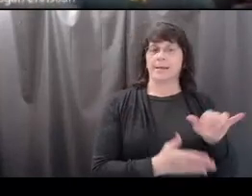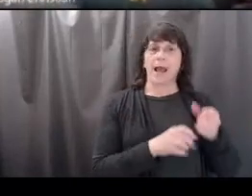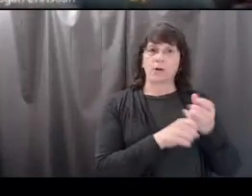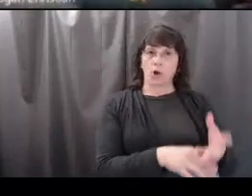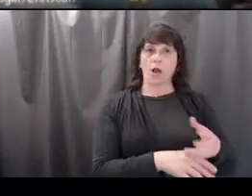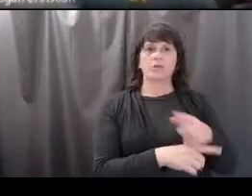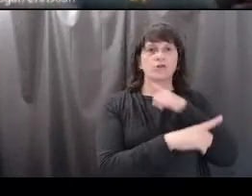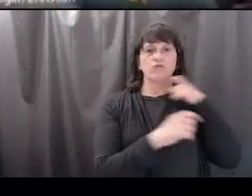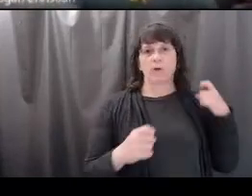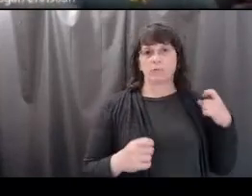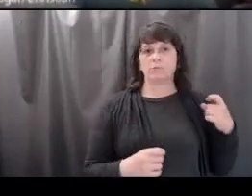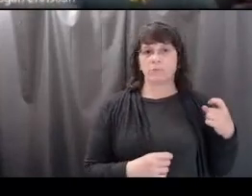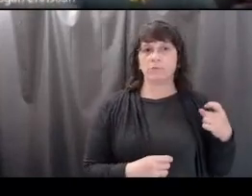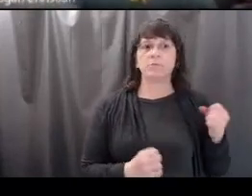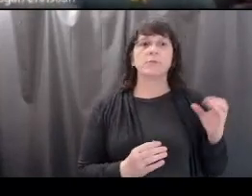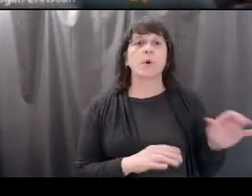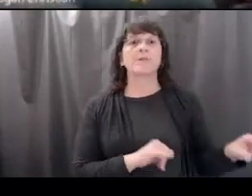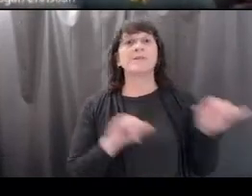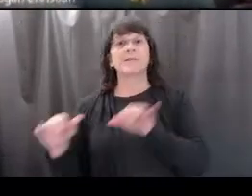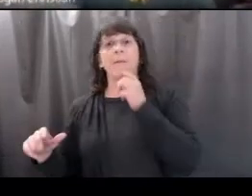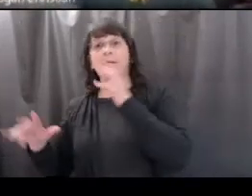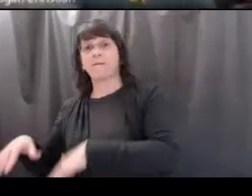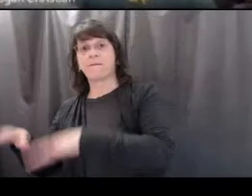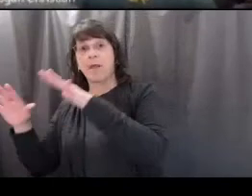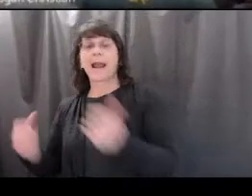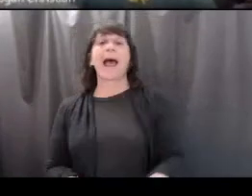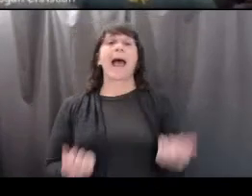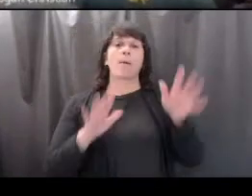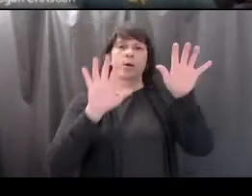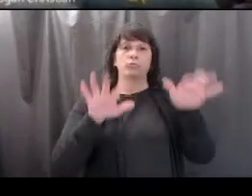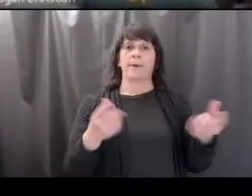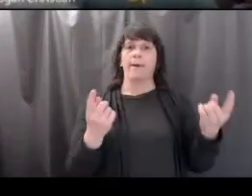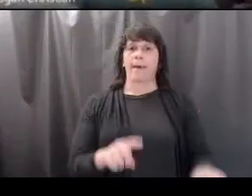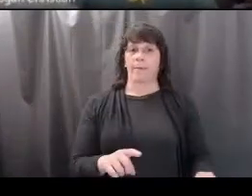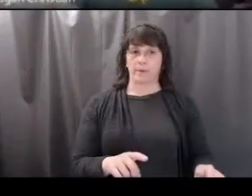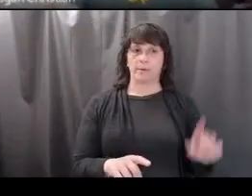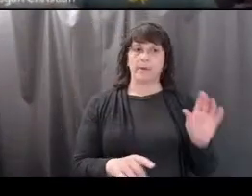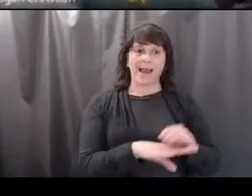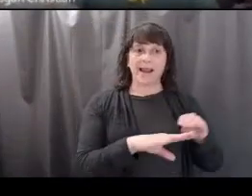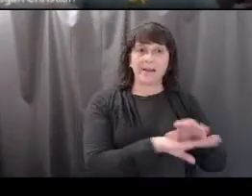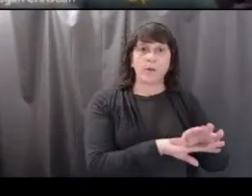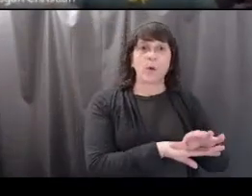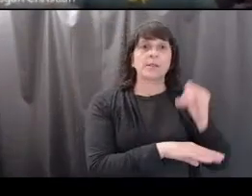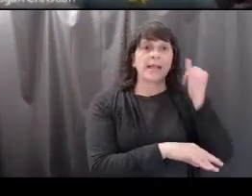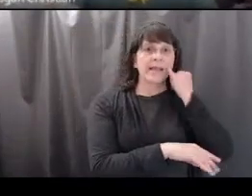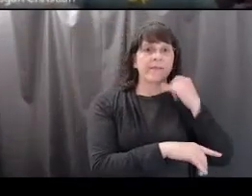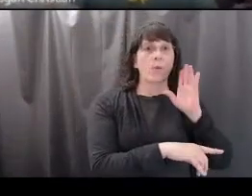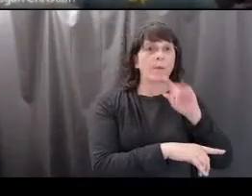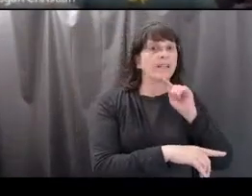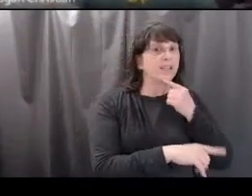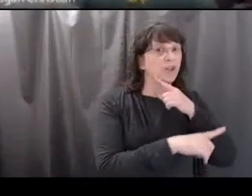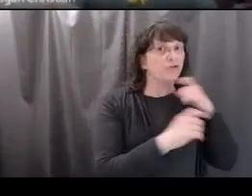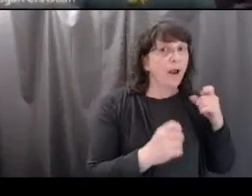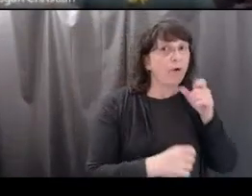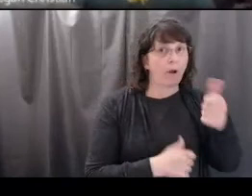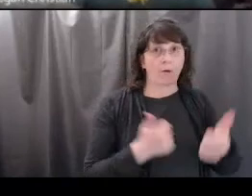drought to happen. So just like with floods, the amount of precipitation that is occurring in an area influences the severity of